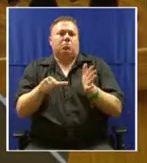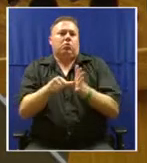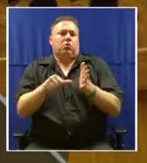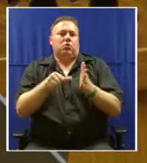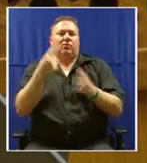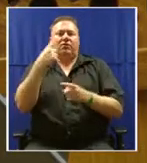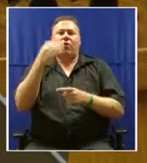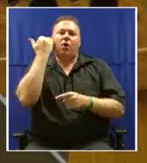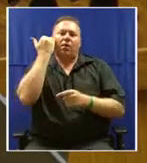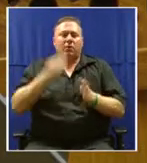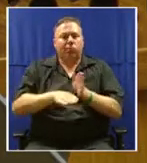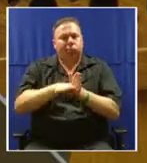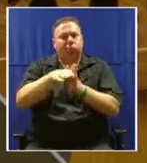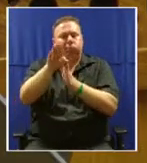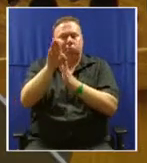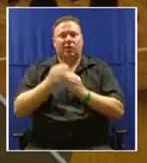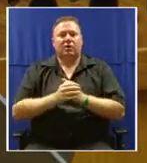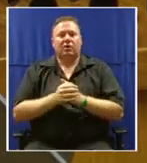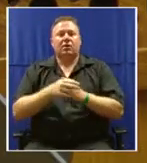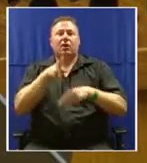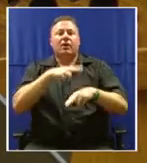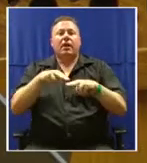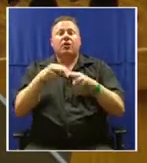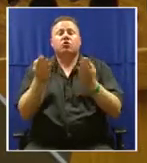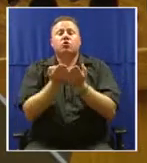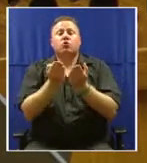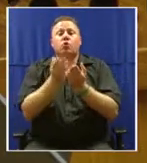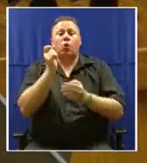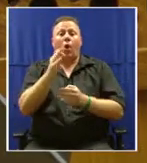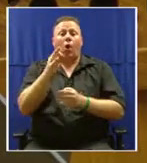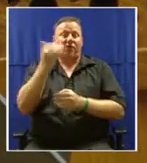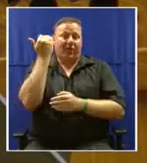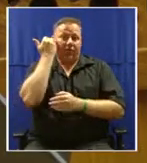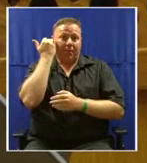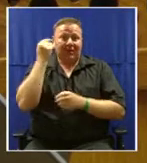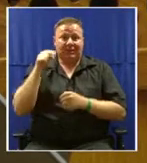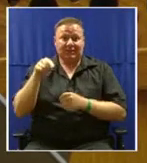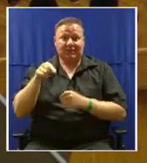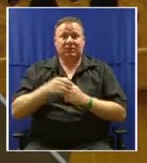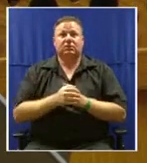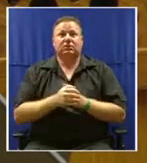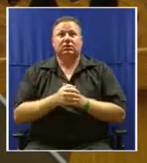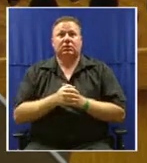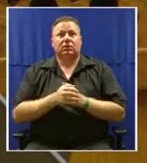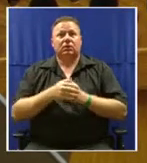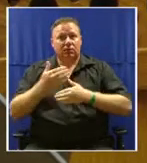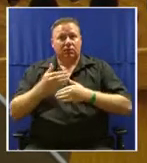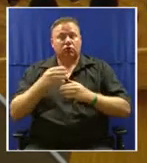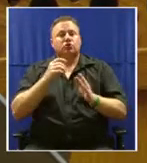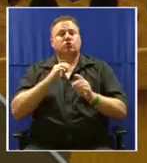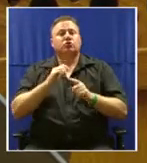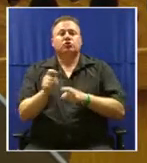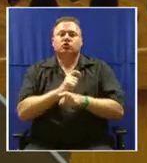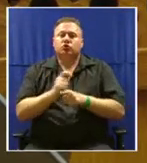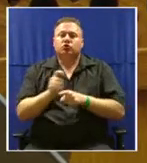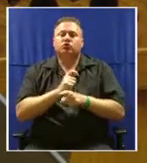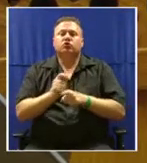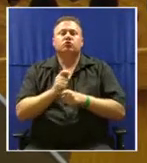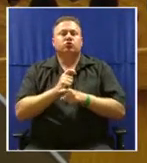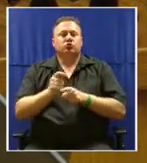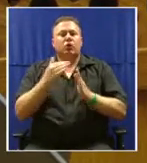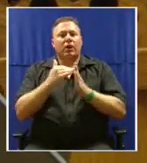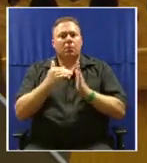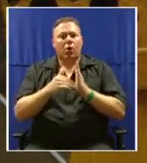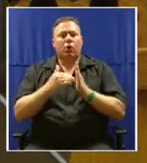through the National School of Government, we continue to roll out courses and training programs to government